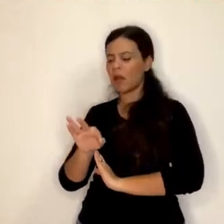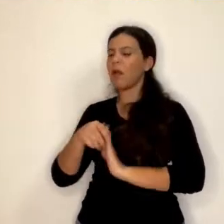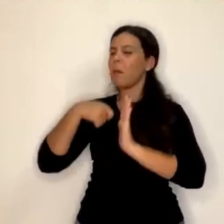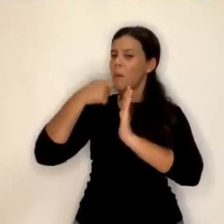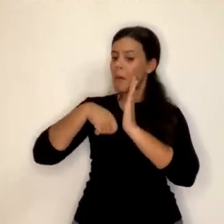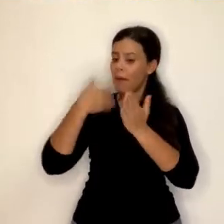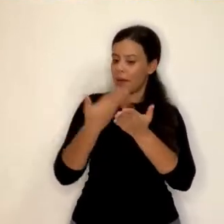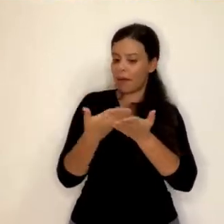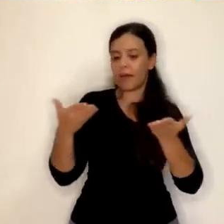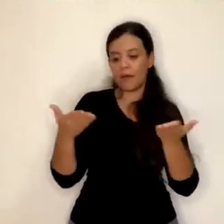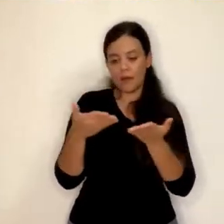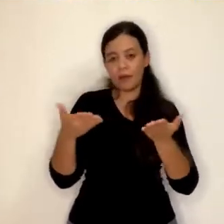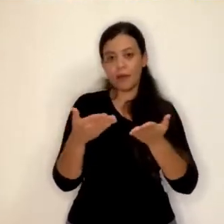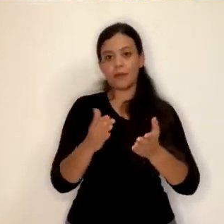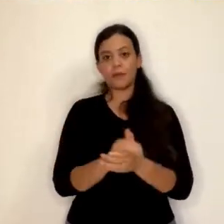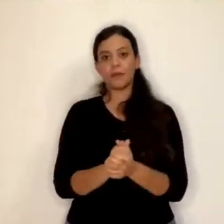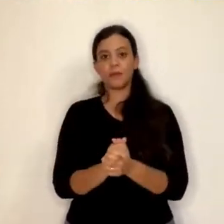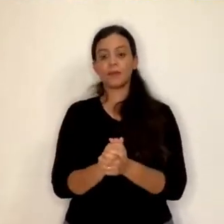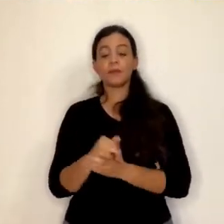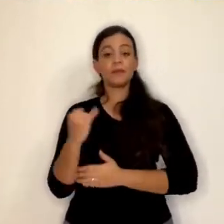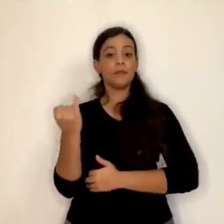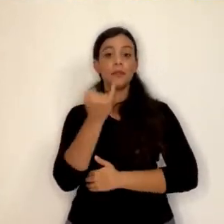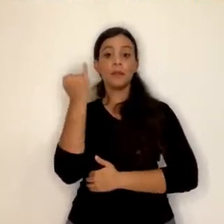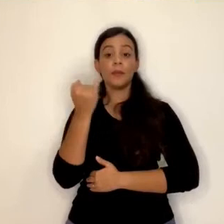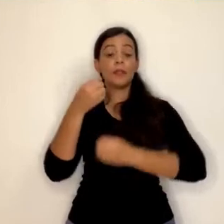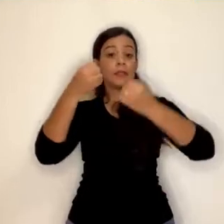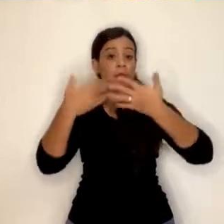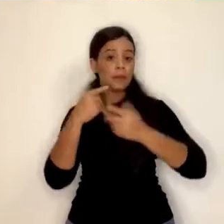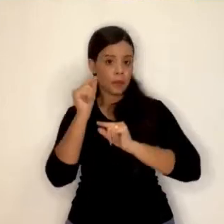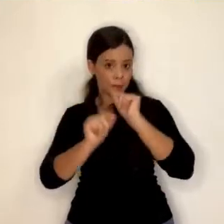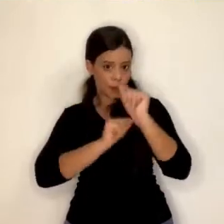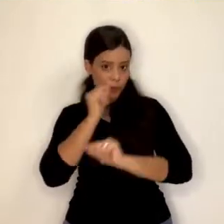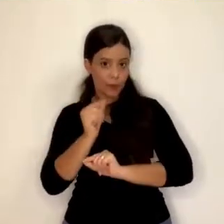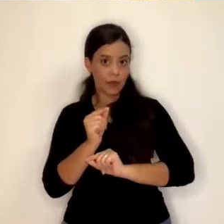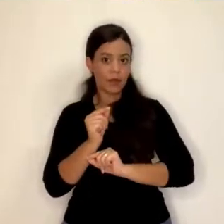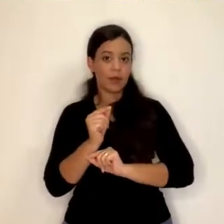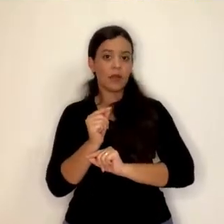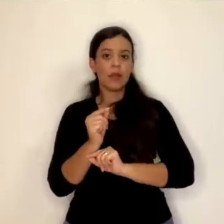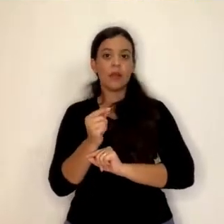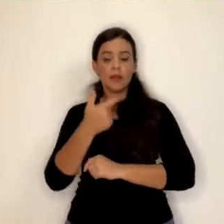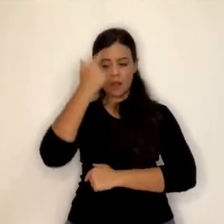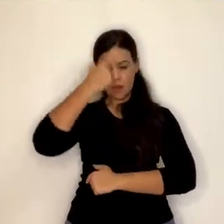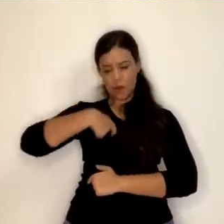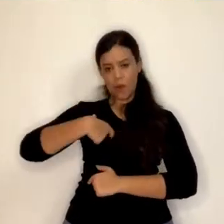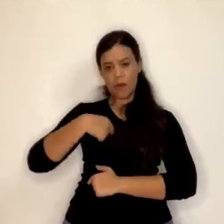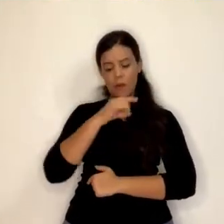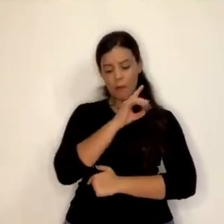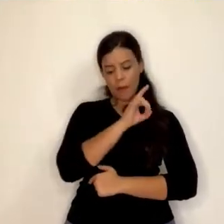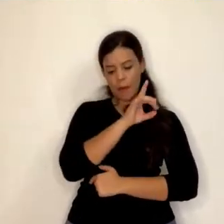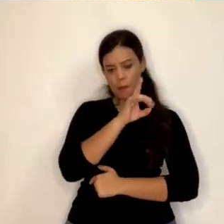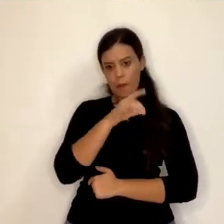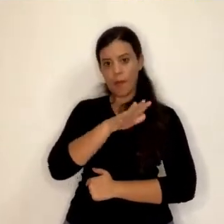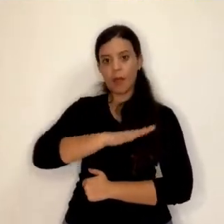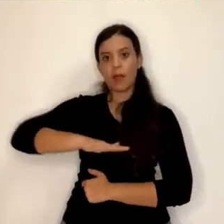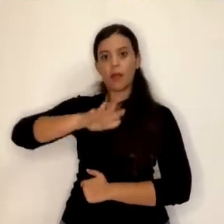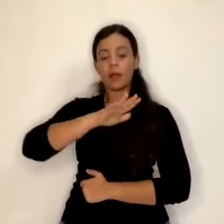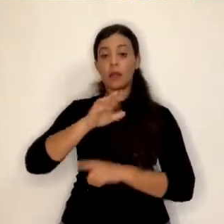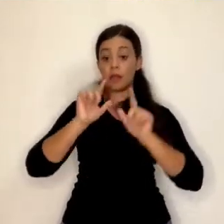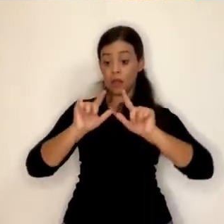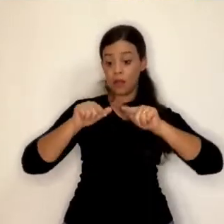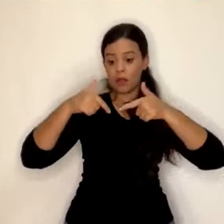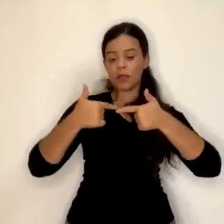and her commitment to our country. And it is important to state that this